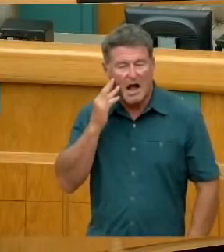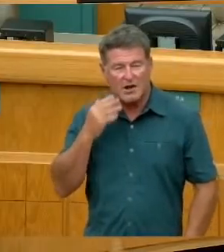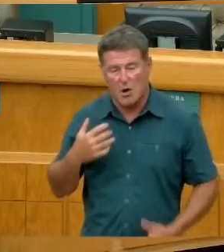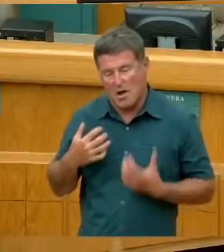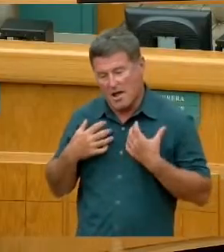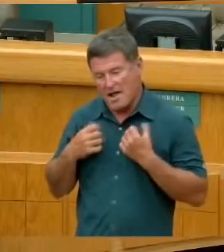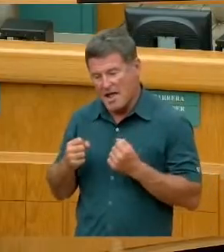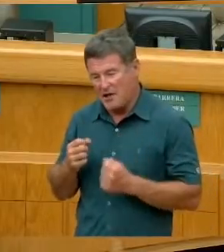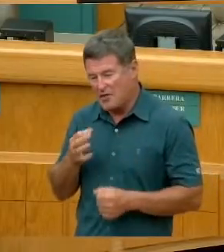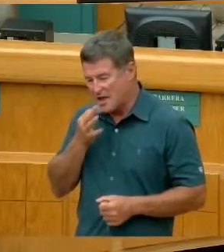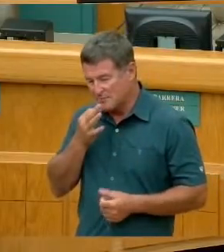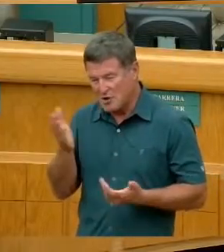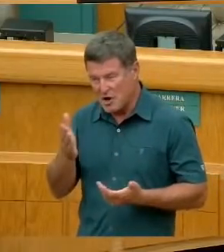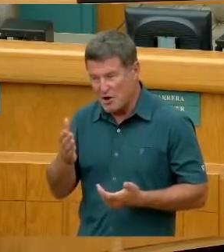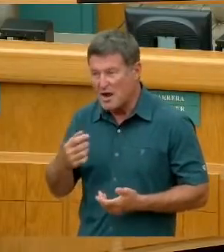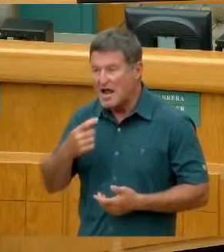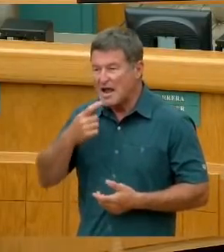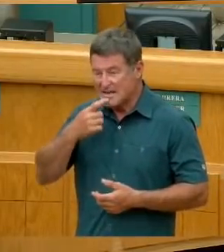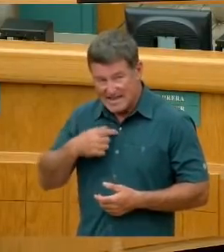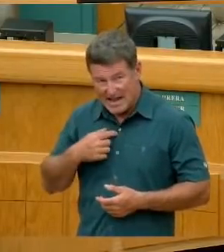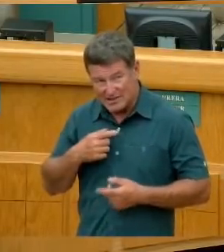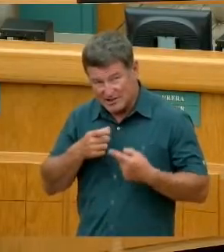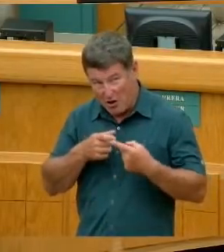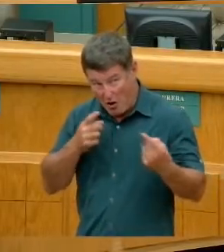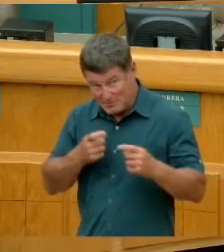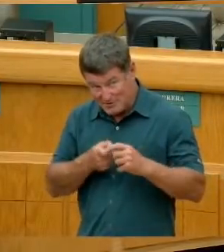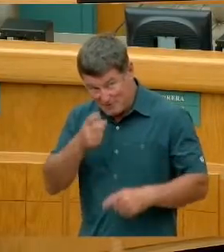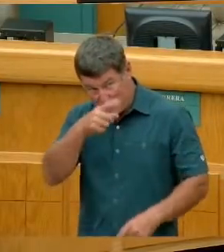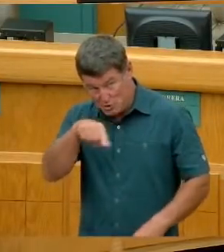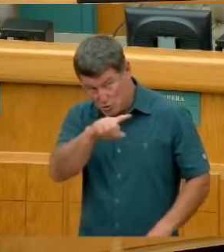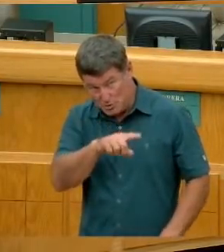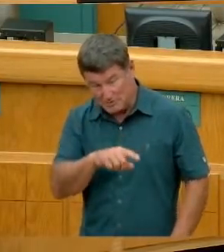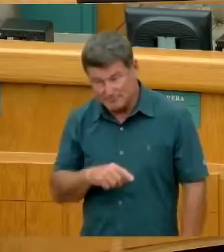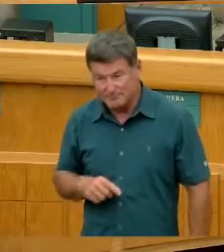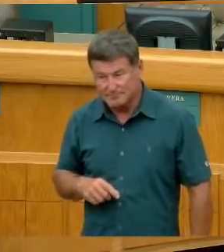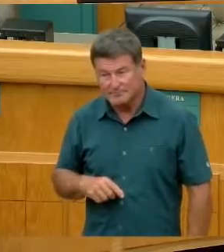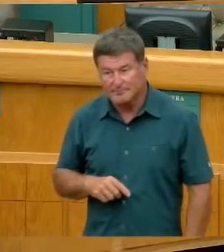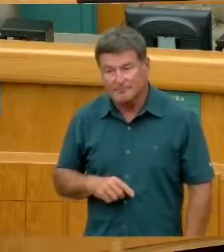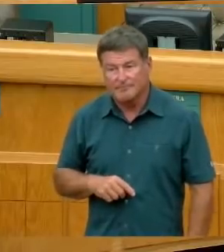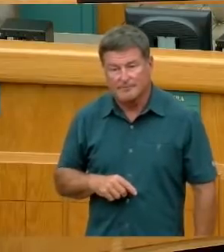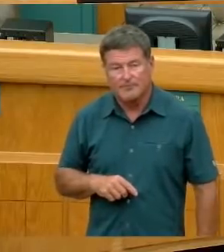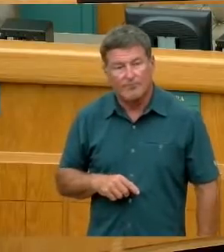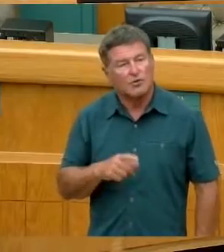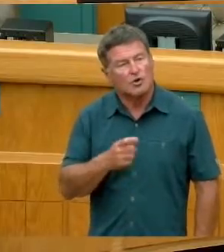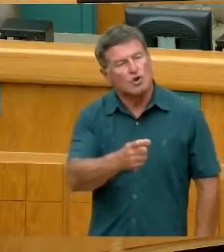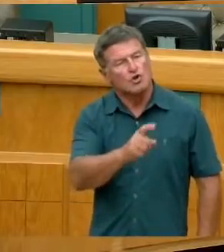when I know that the health experts here in our community are telling us the opposite,